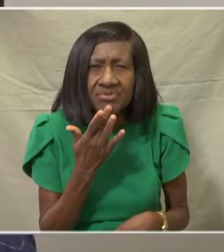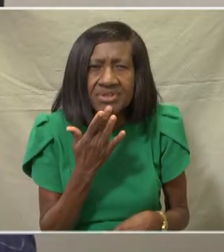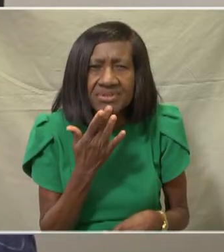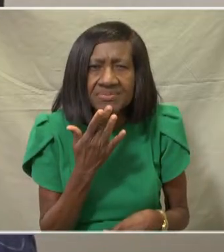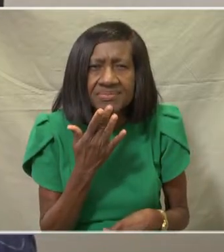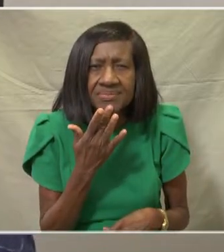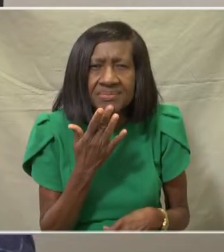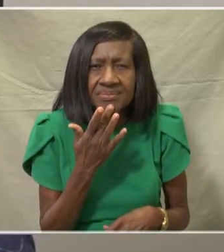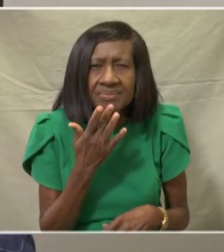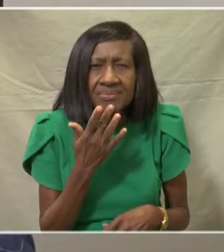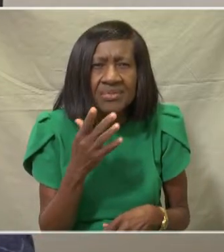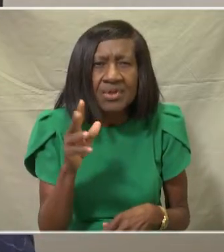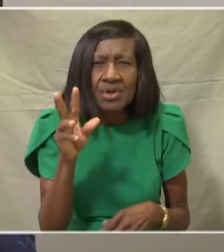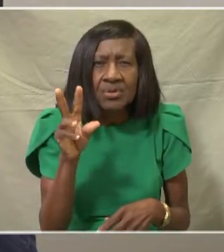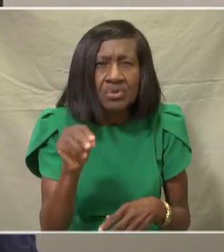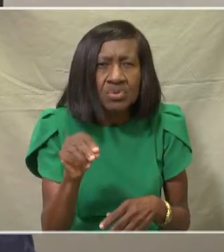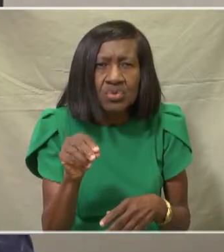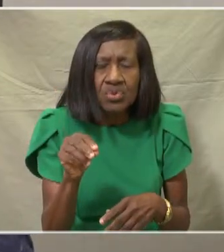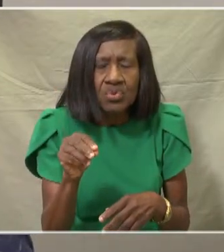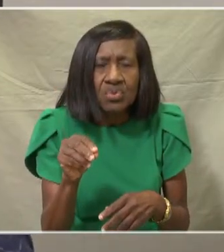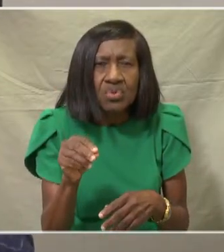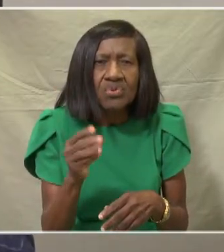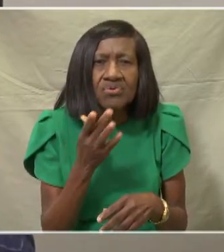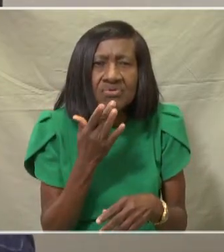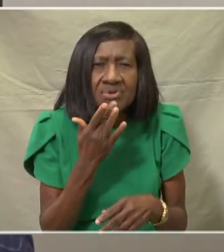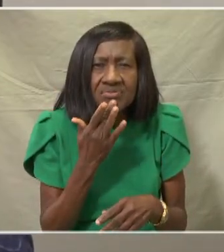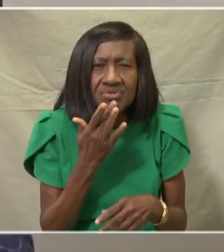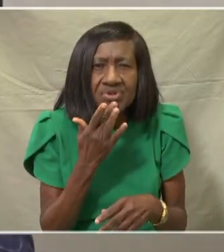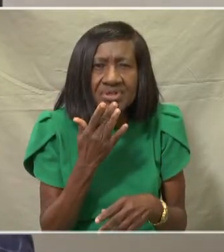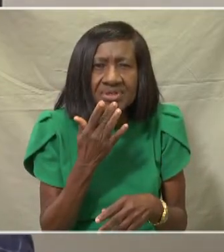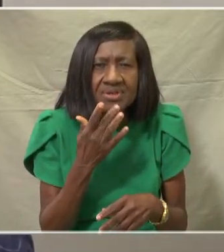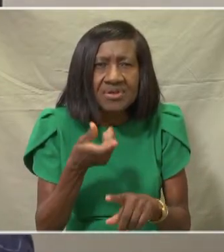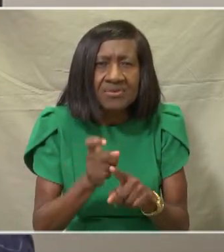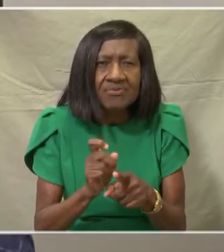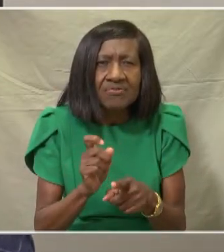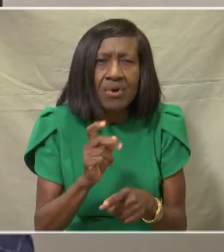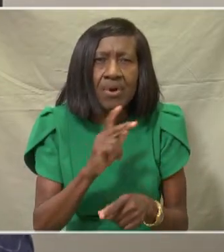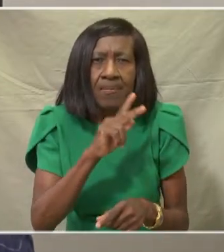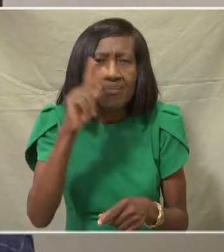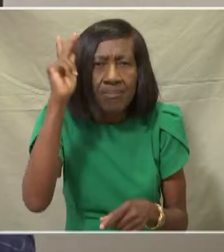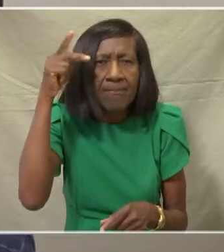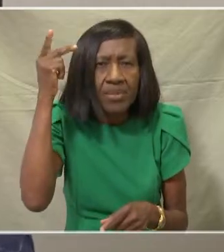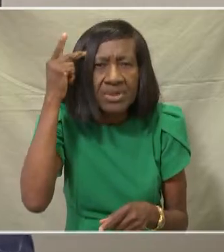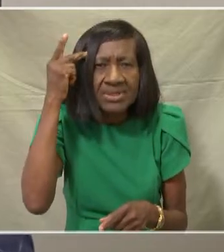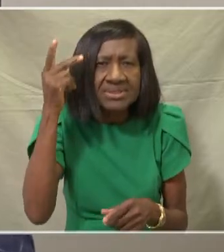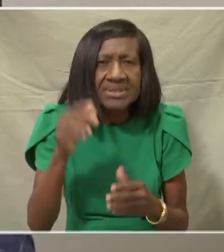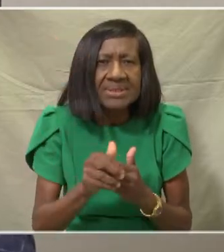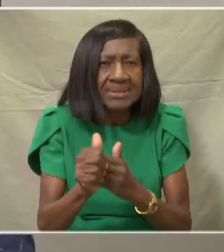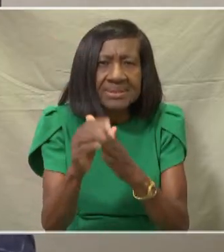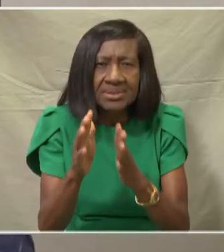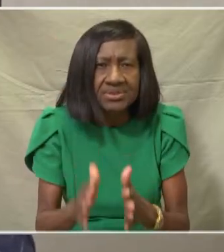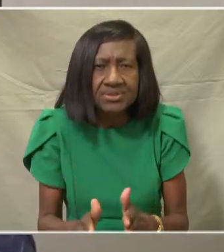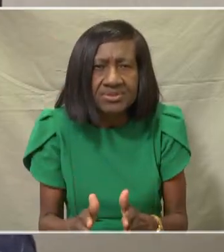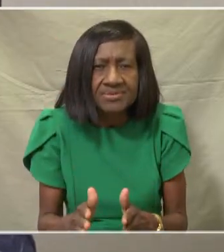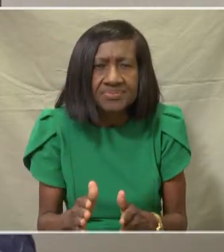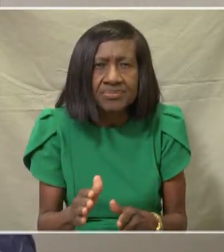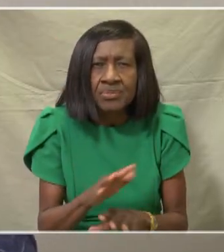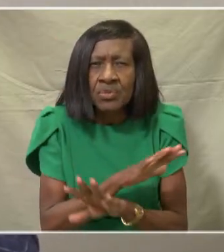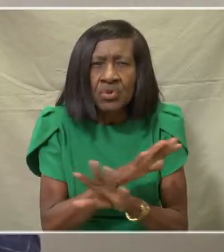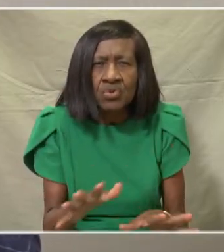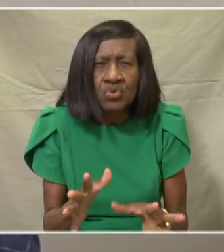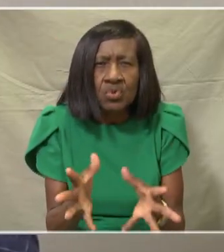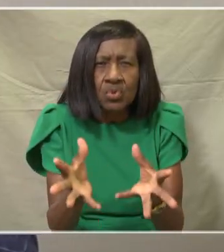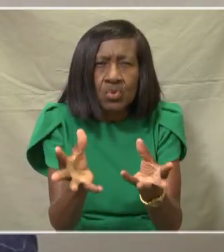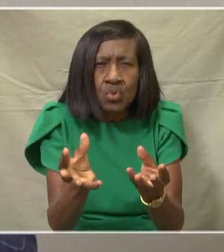we don't have political links either as individuals or as a collective to the Cayman Islands, and we don't wish for any